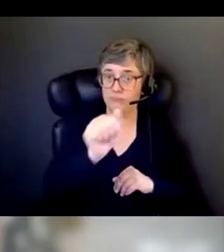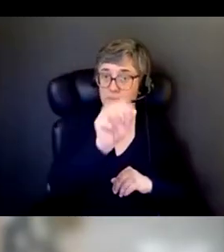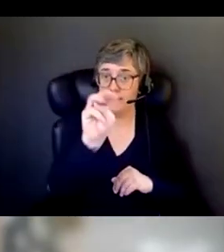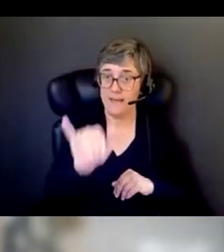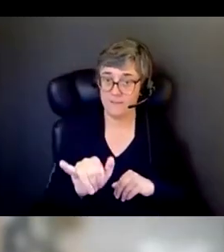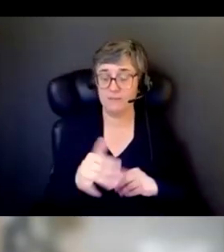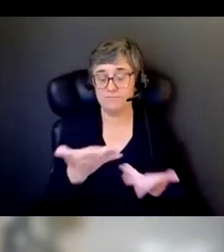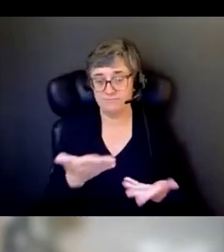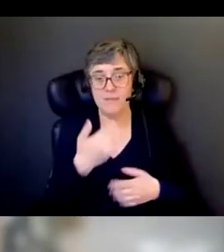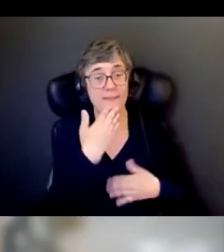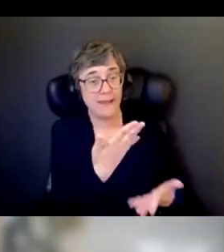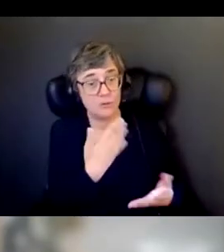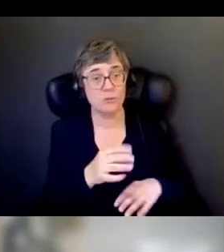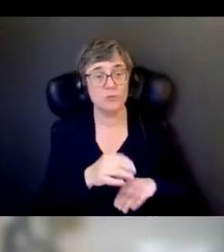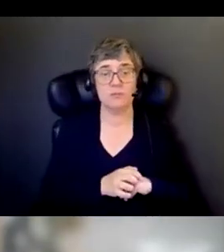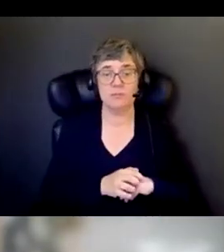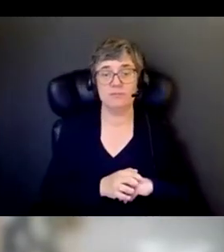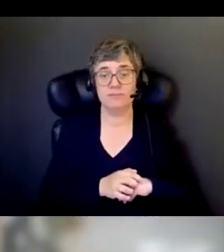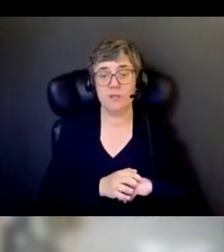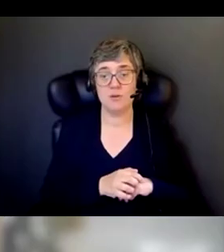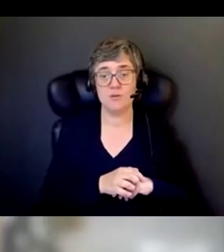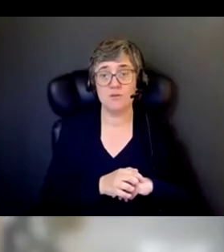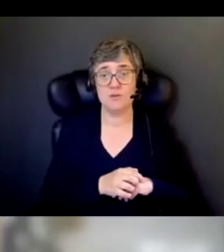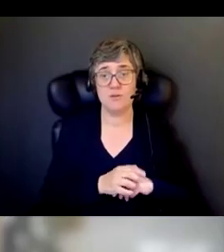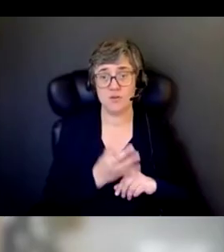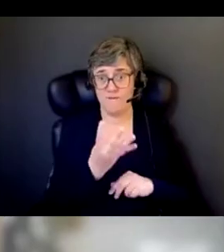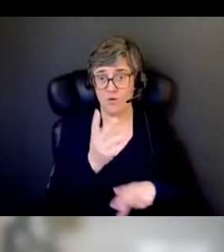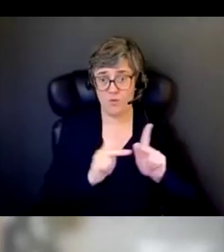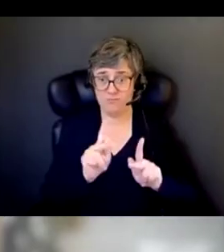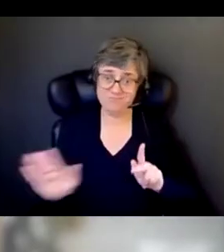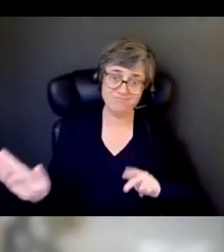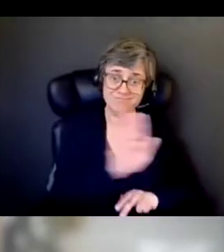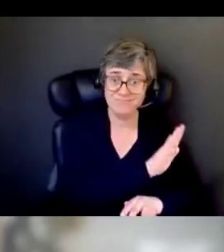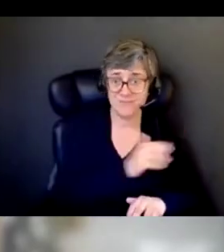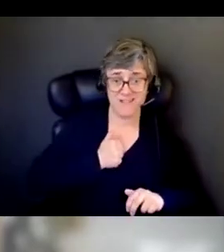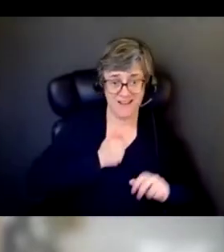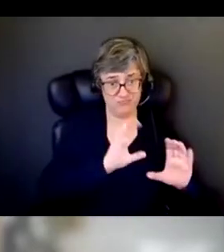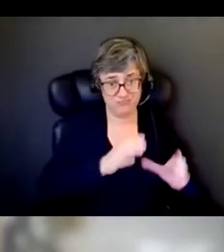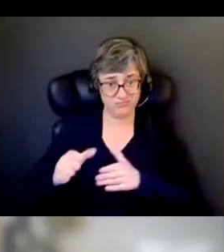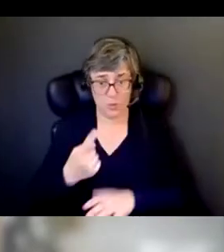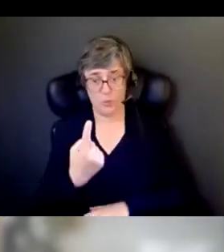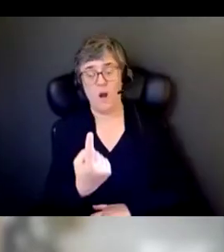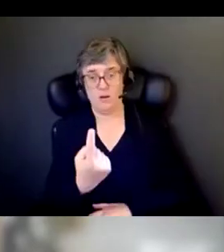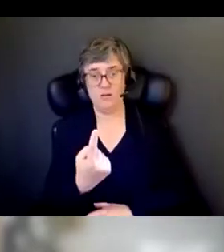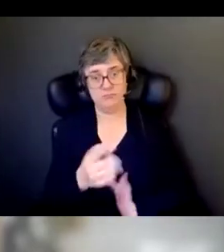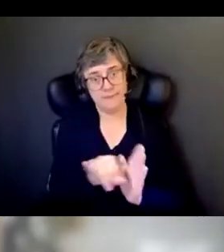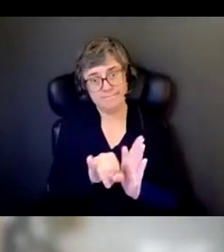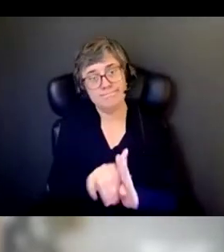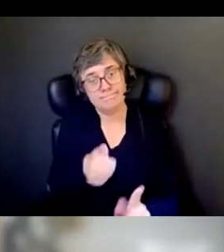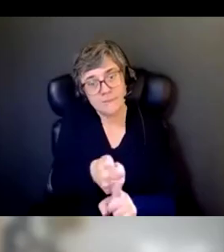Canadians identify as caregivers. So I'm really appreciative of including caregiving in this